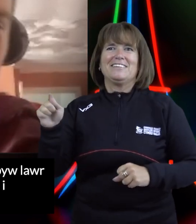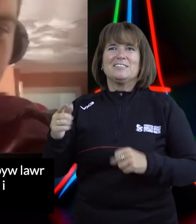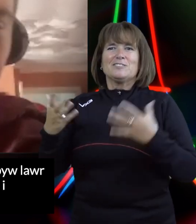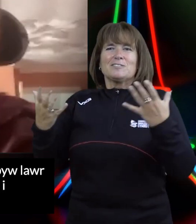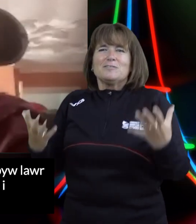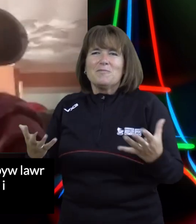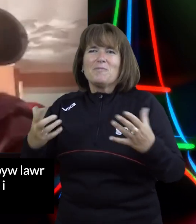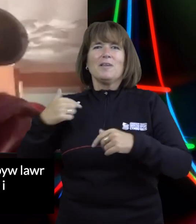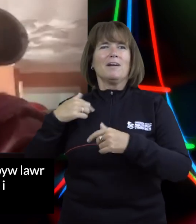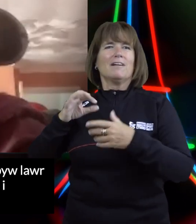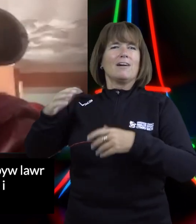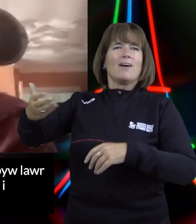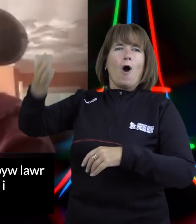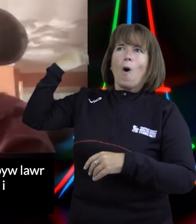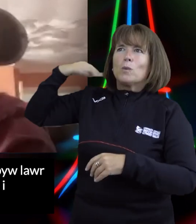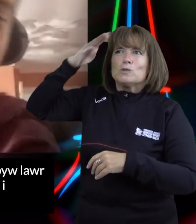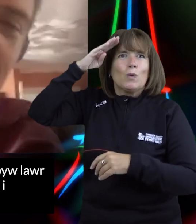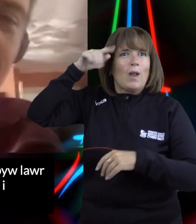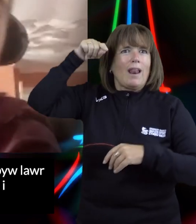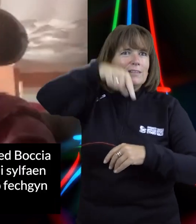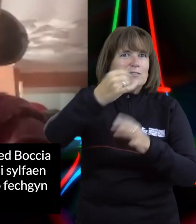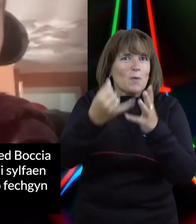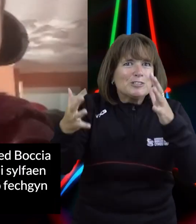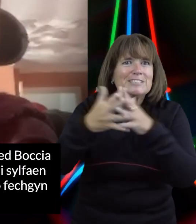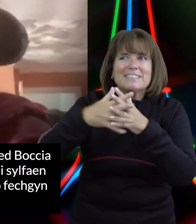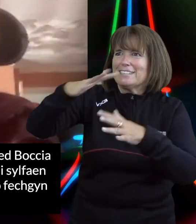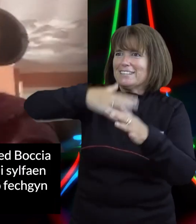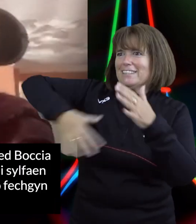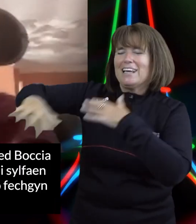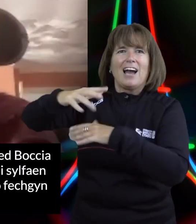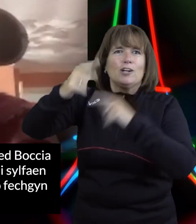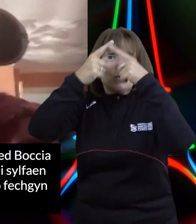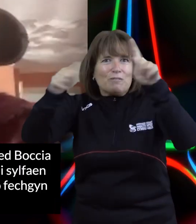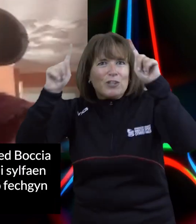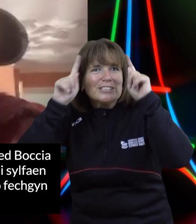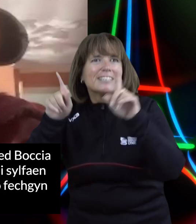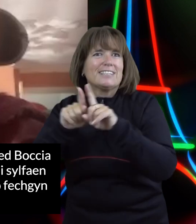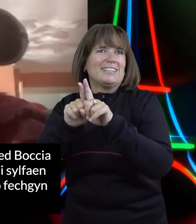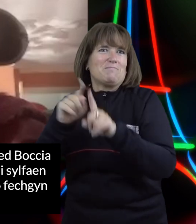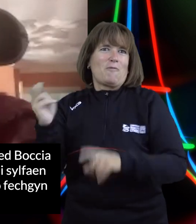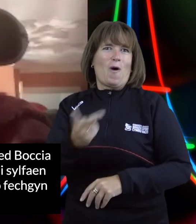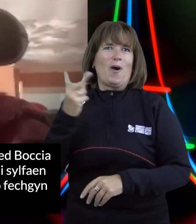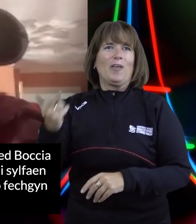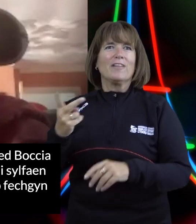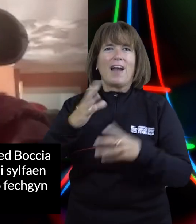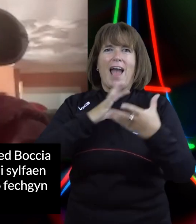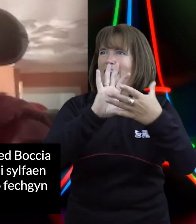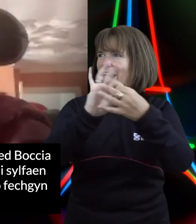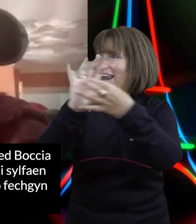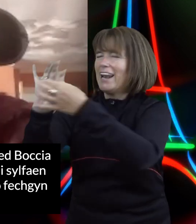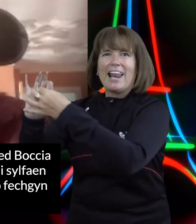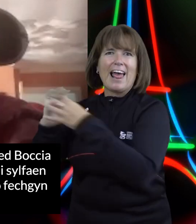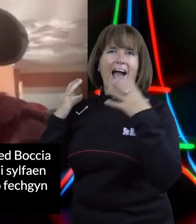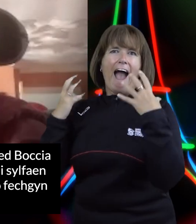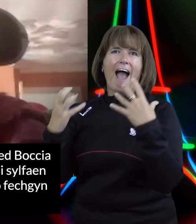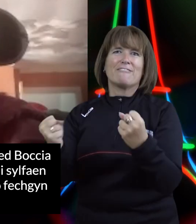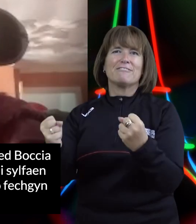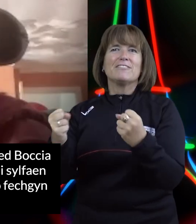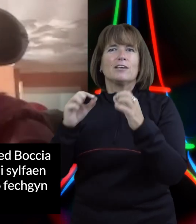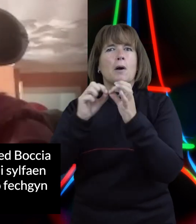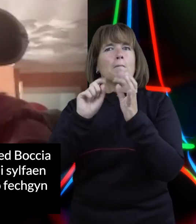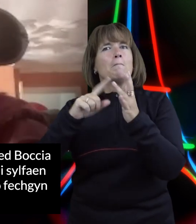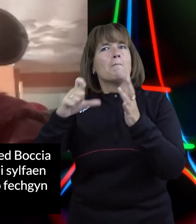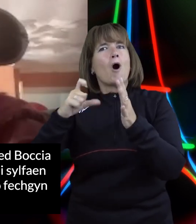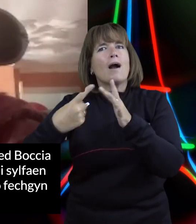school at Trelaws and Swansea University, and so yeah, I've got links everywhere really, and yeah, and obviously the boccia community around